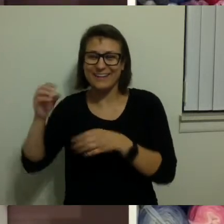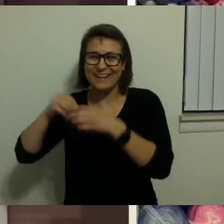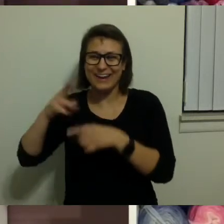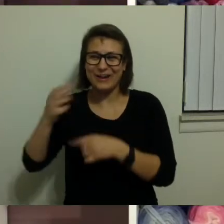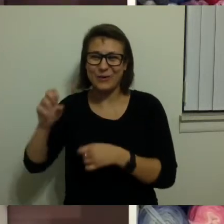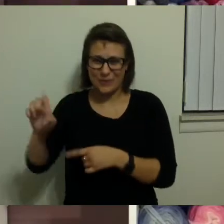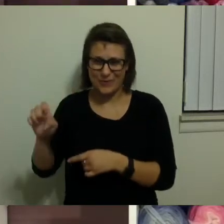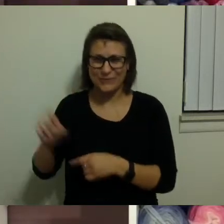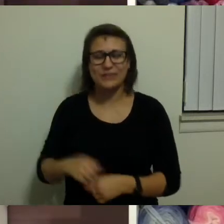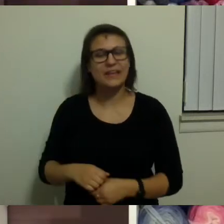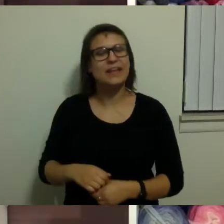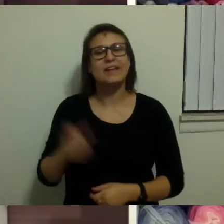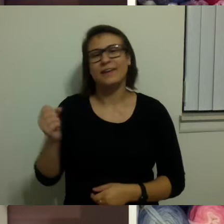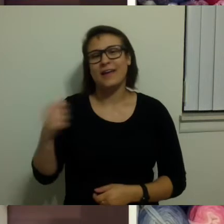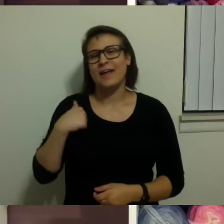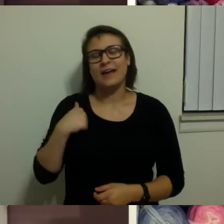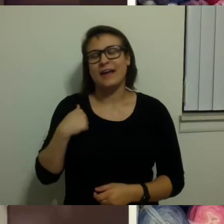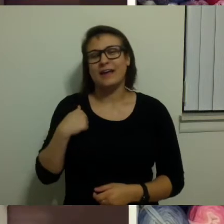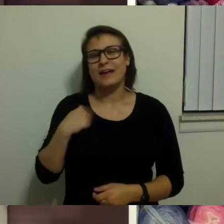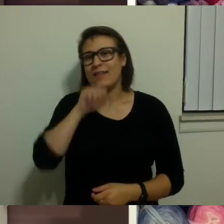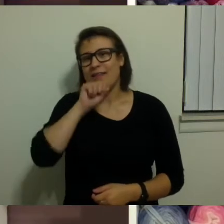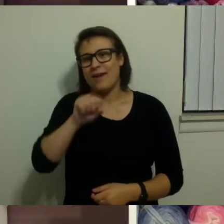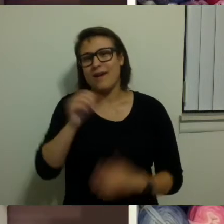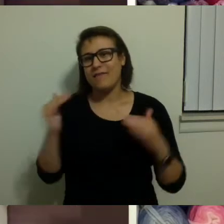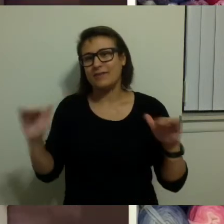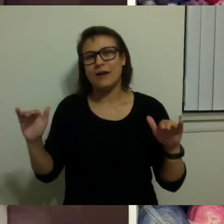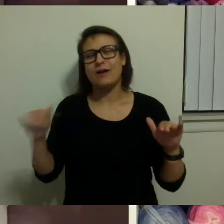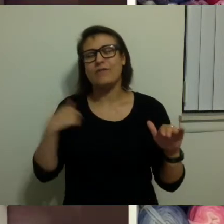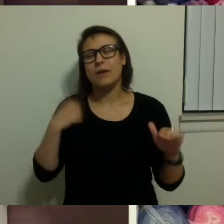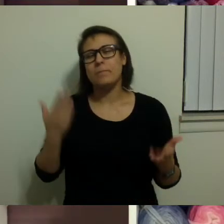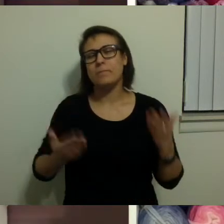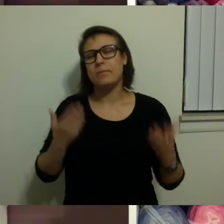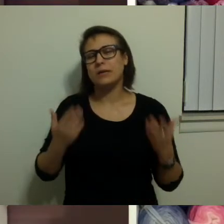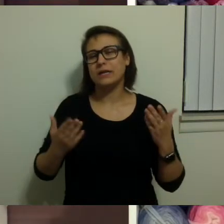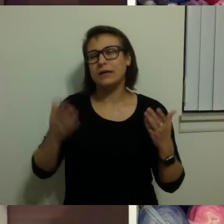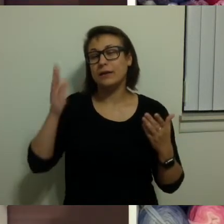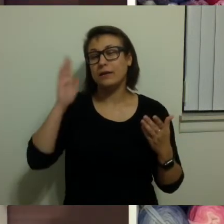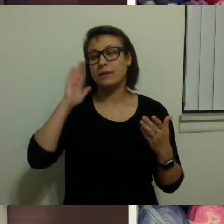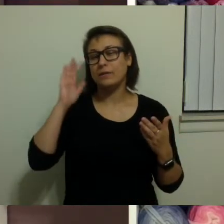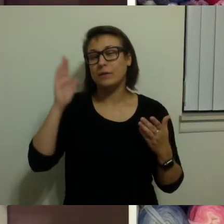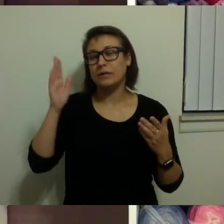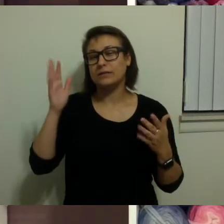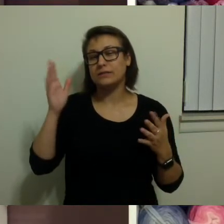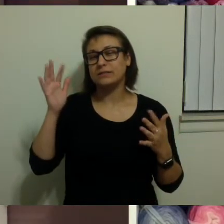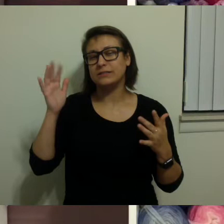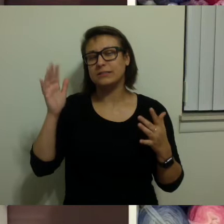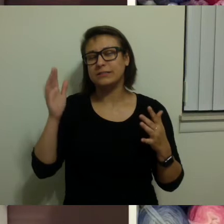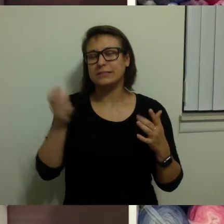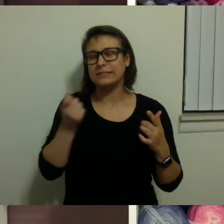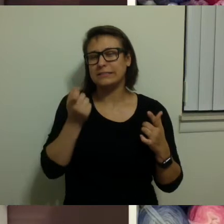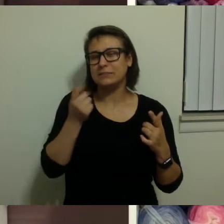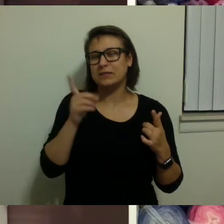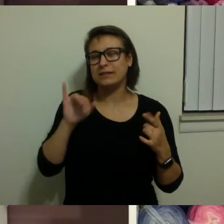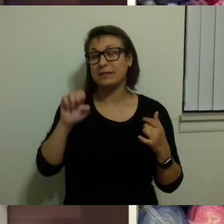No, I'm so, yeah, I love this shelf and I probably will do a little bit of